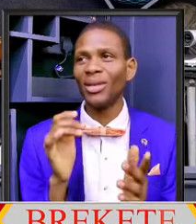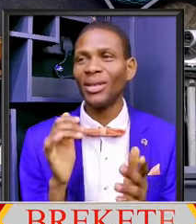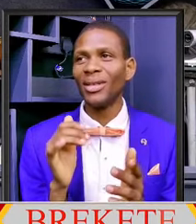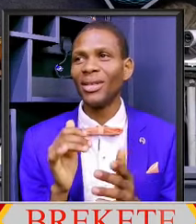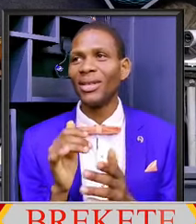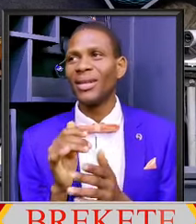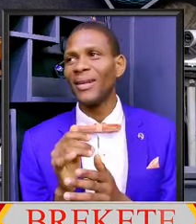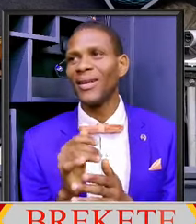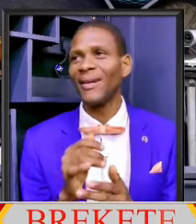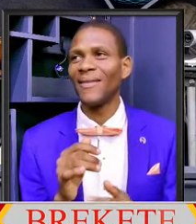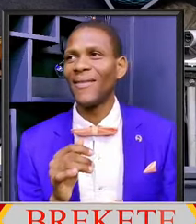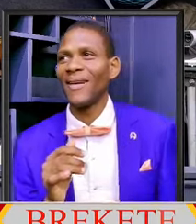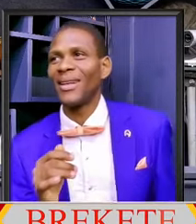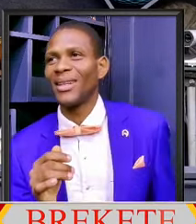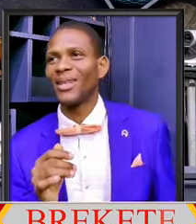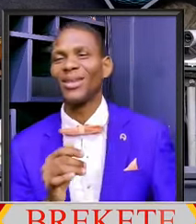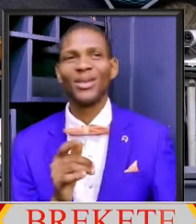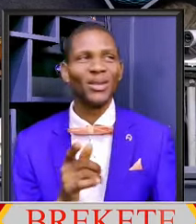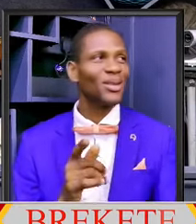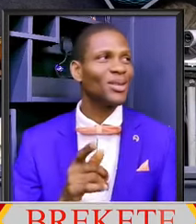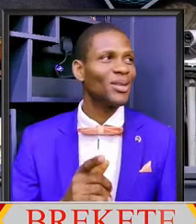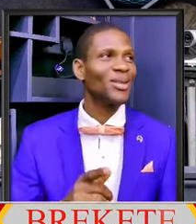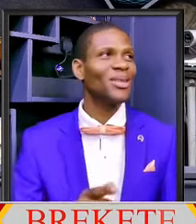o'clock, now when I shout,